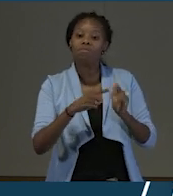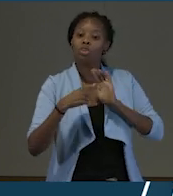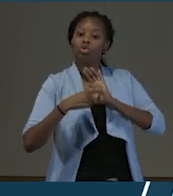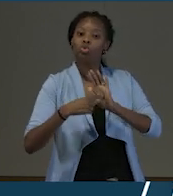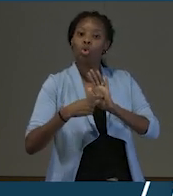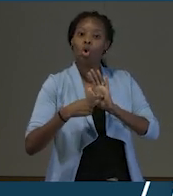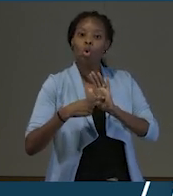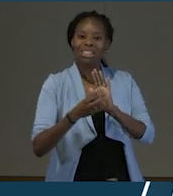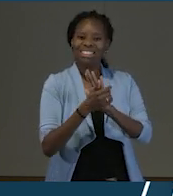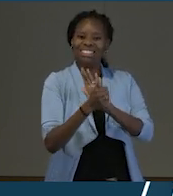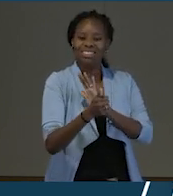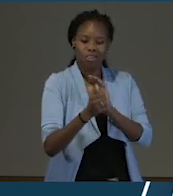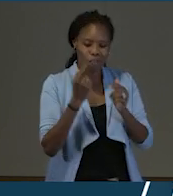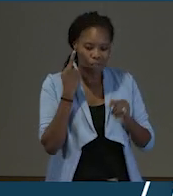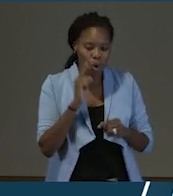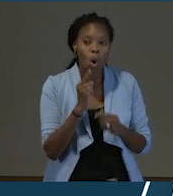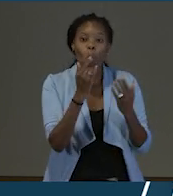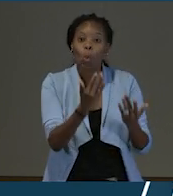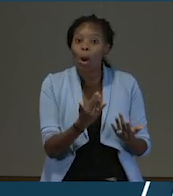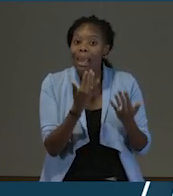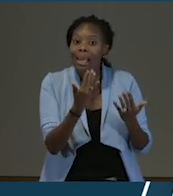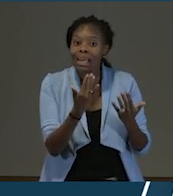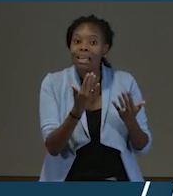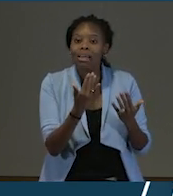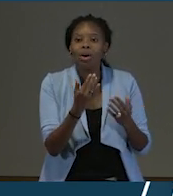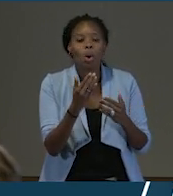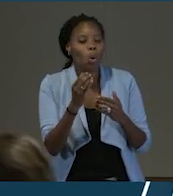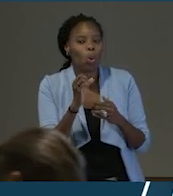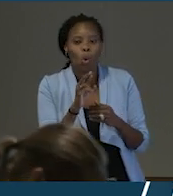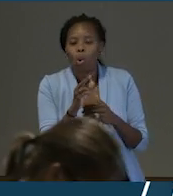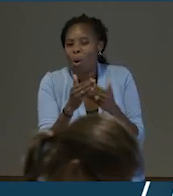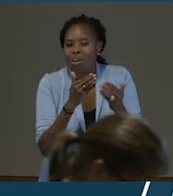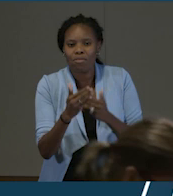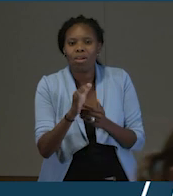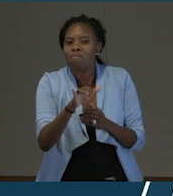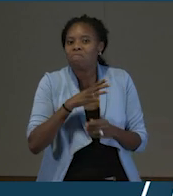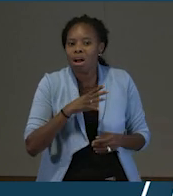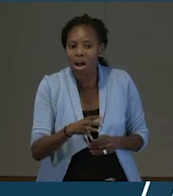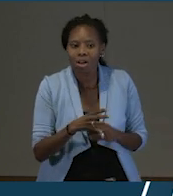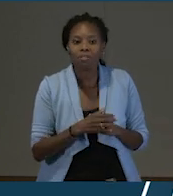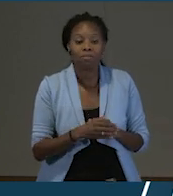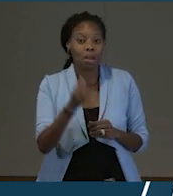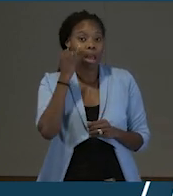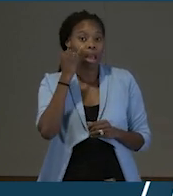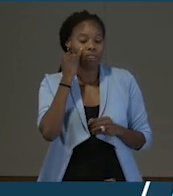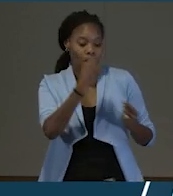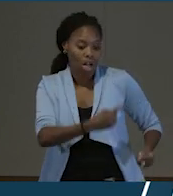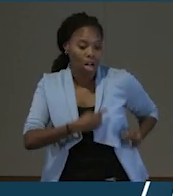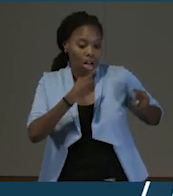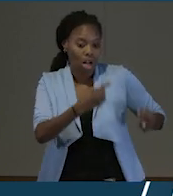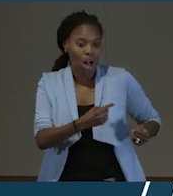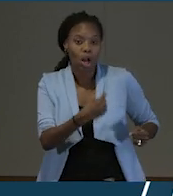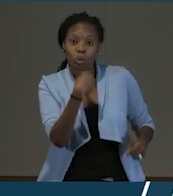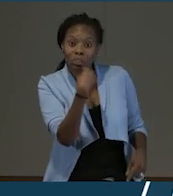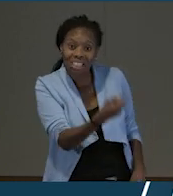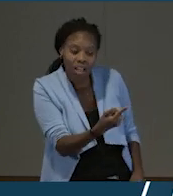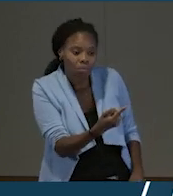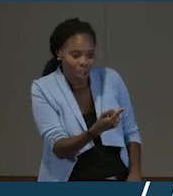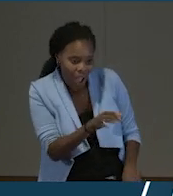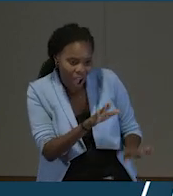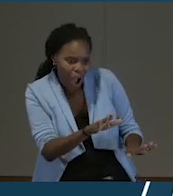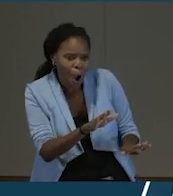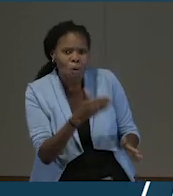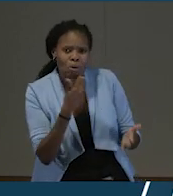skills, when they're waiting their turn, acknowledge those efforts, put a name to it. You were being so patient. You did a great job waiting for